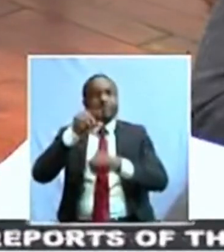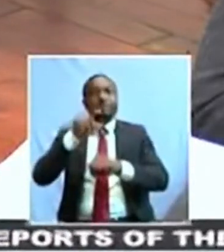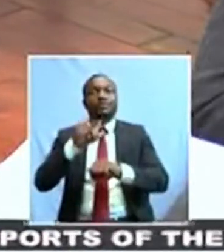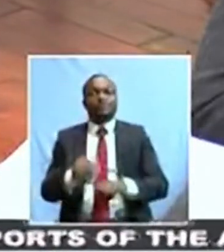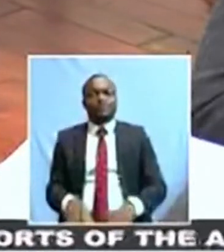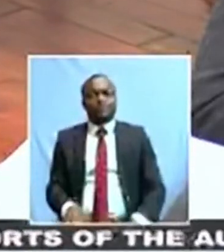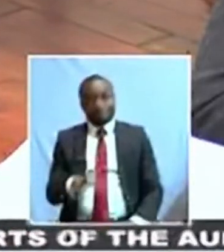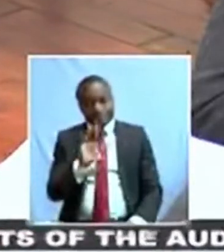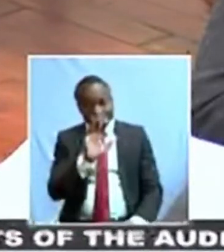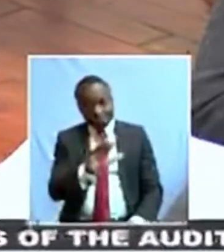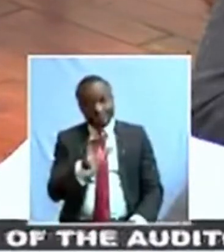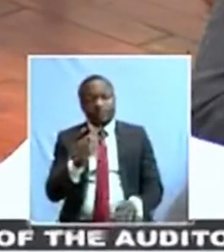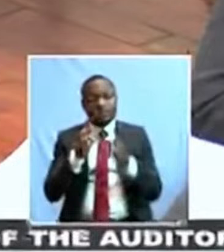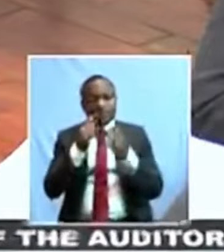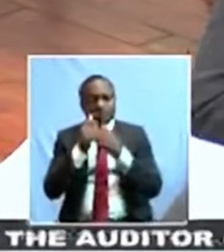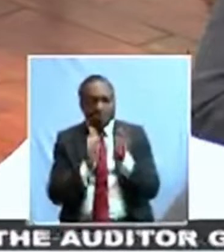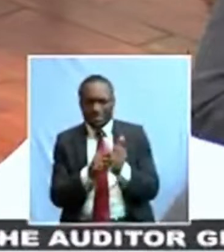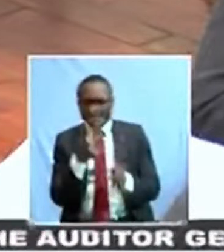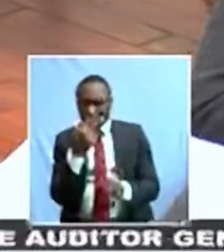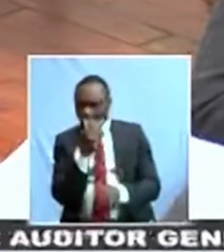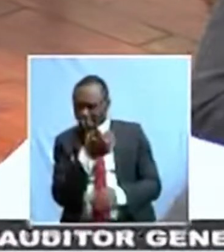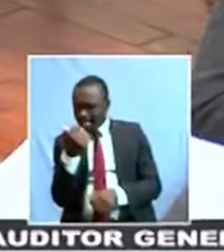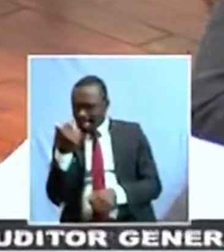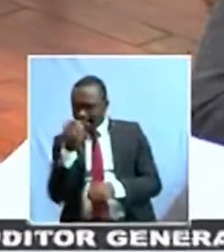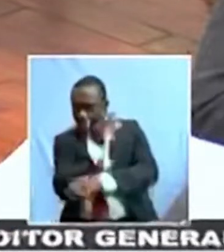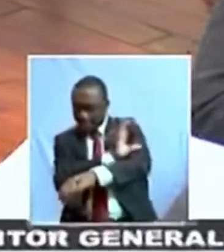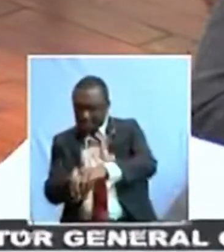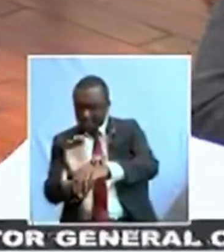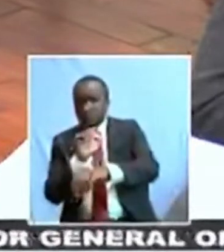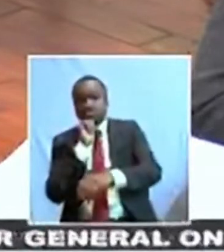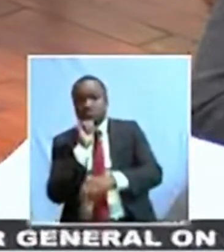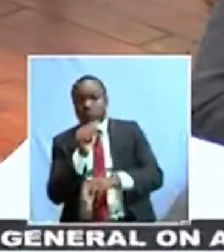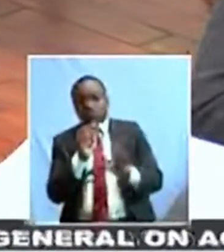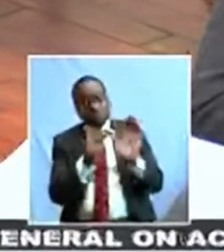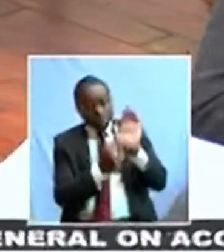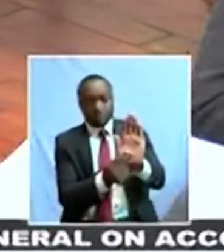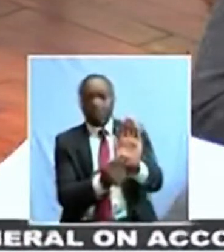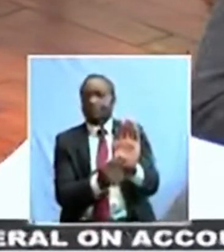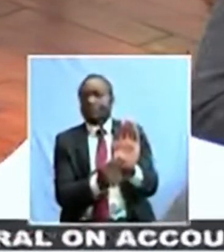when we talk about the 3 other laptops that were not availed,